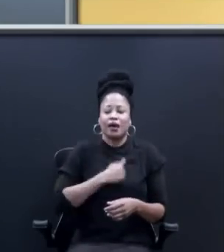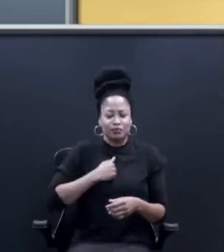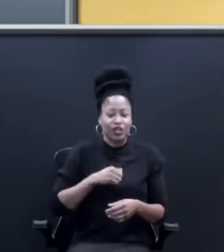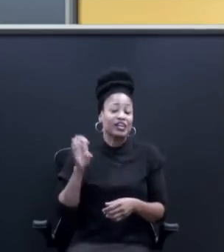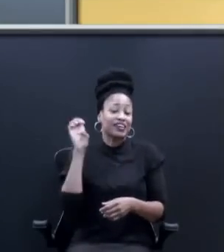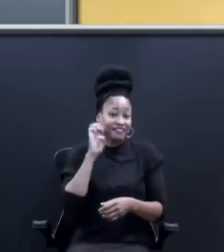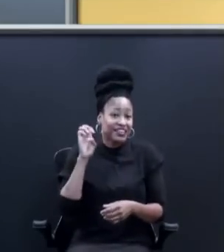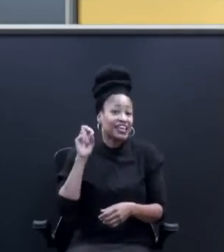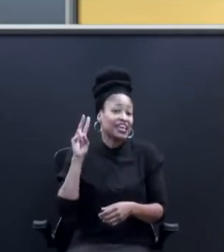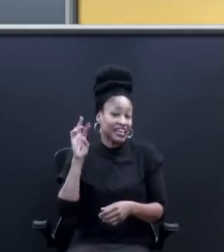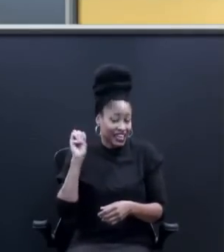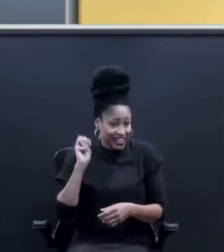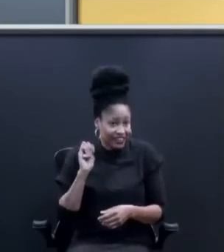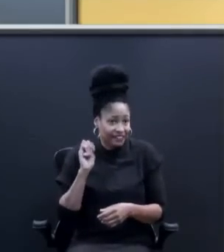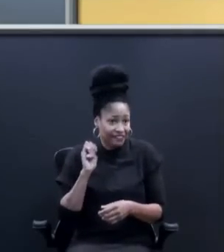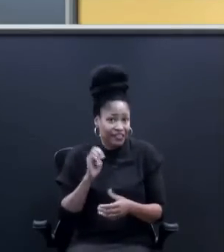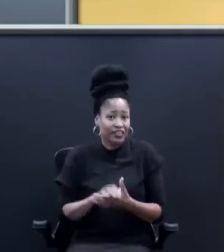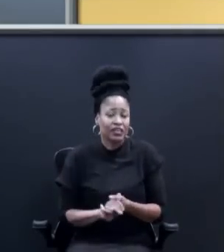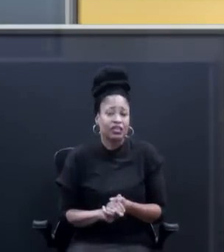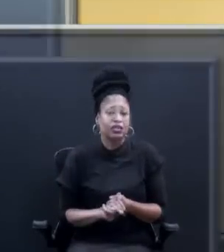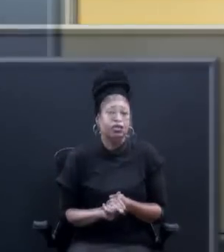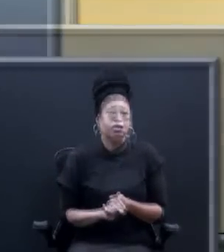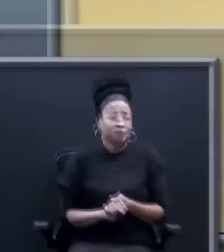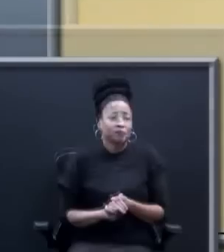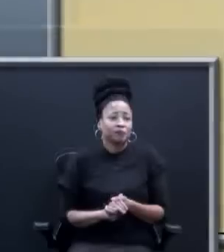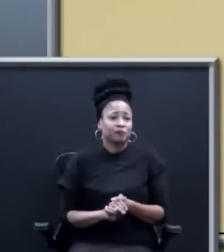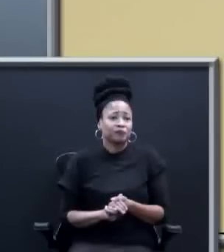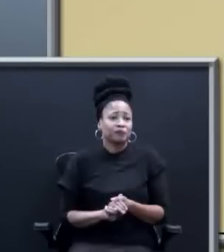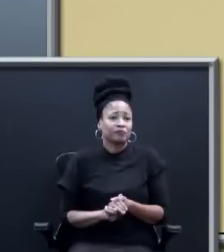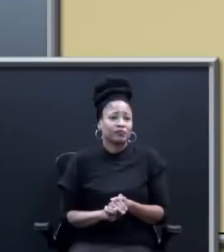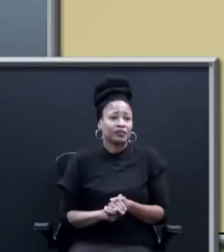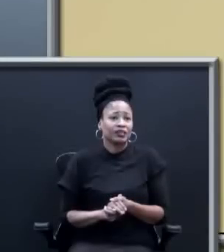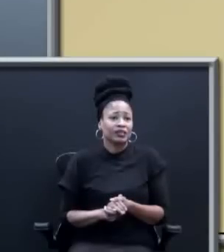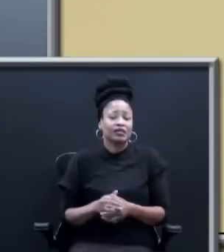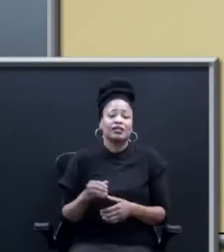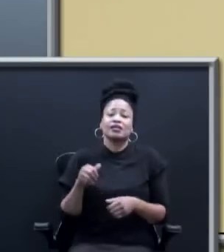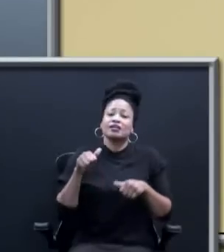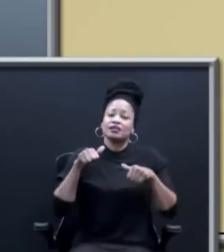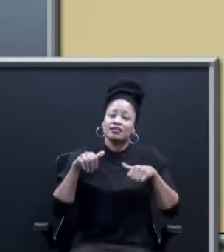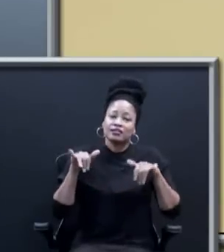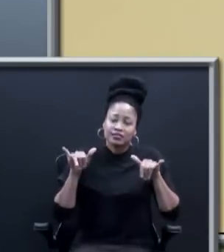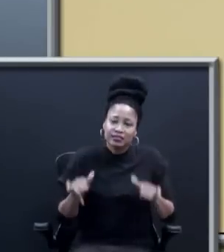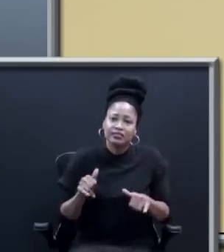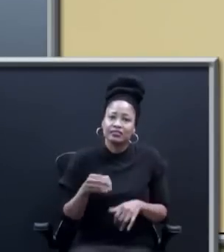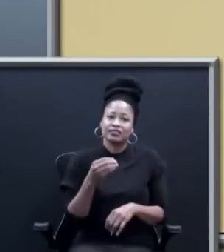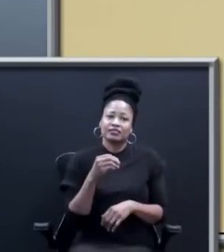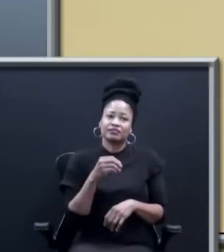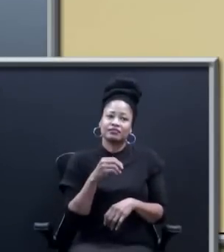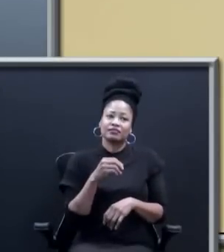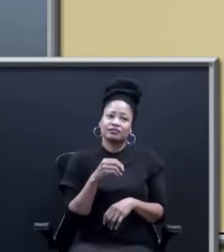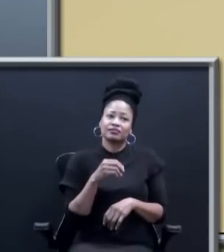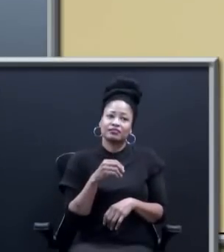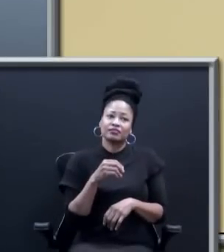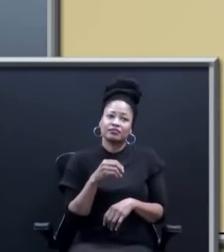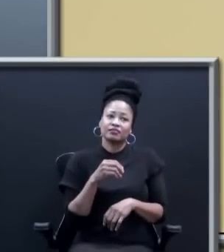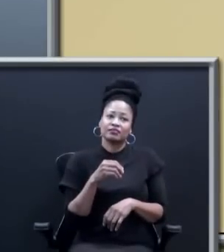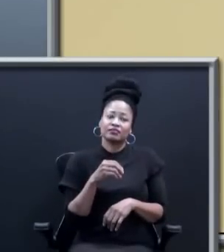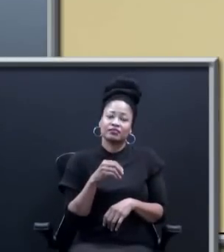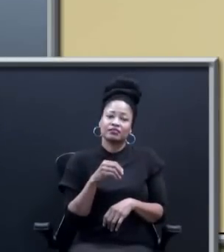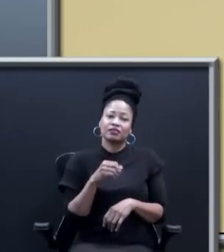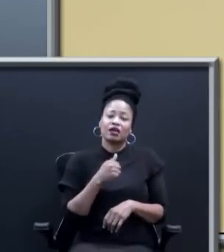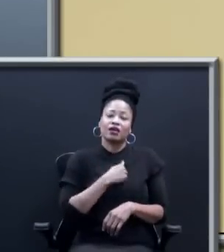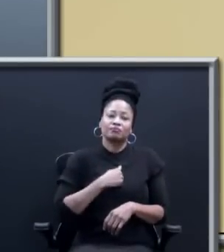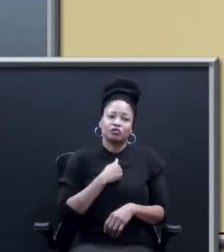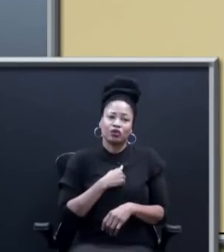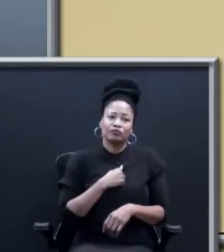death. He's going to terminate it. Go ahead. For he hath put all things under his feet, but when he saith all things are put under him, it